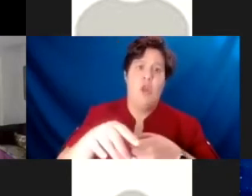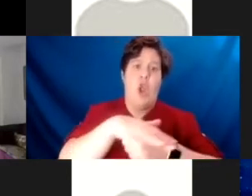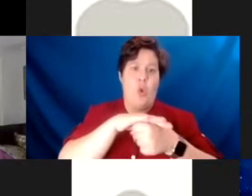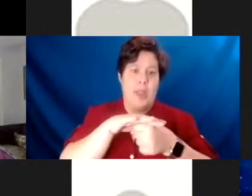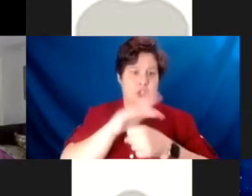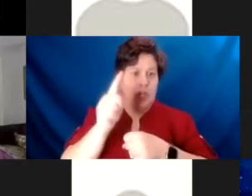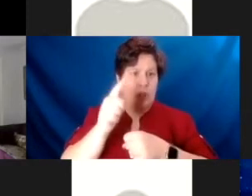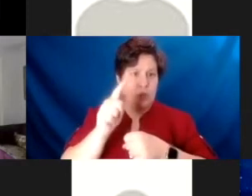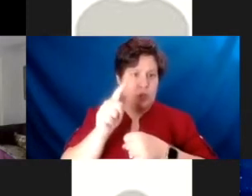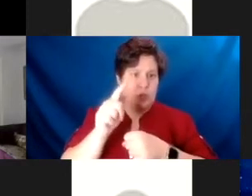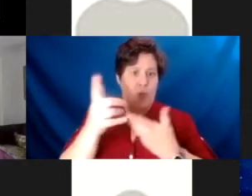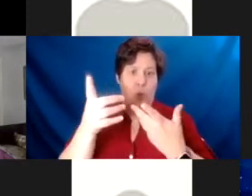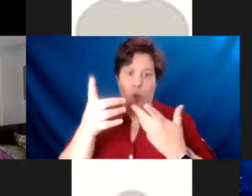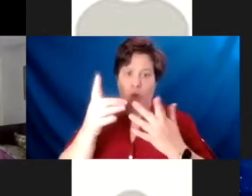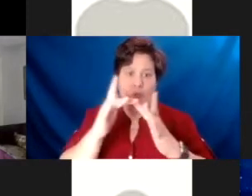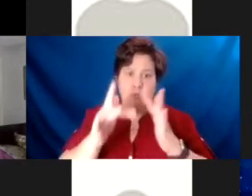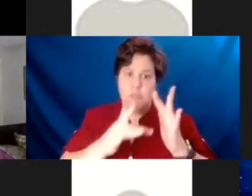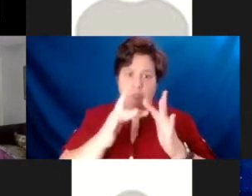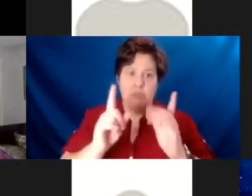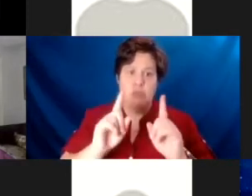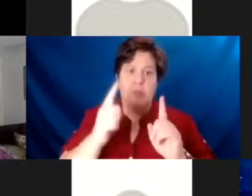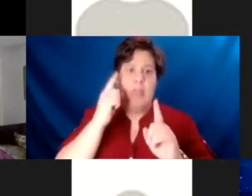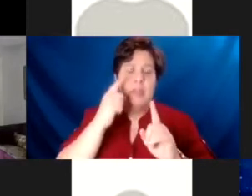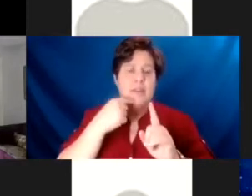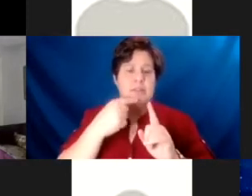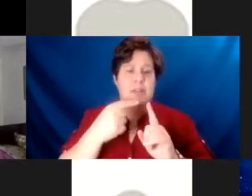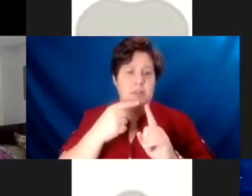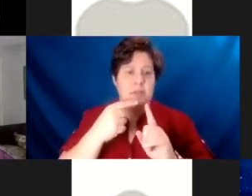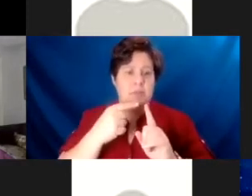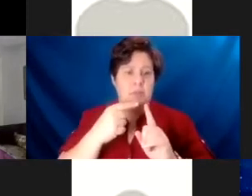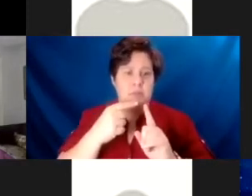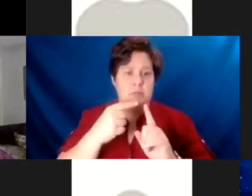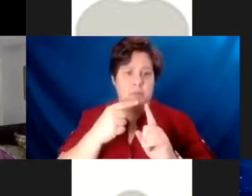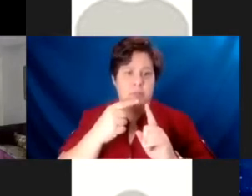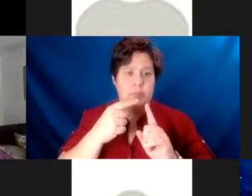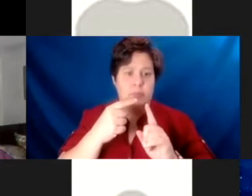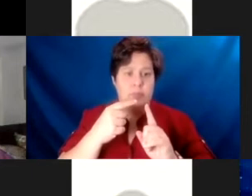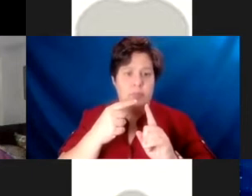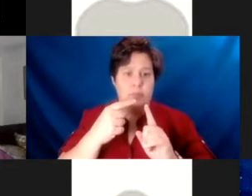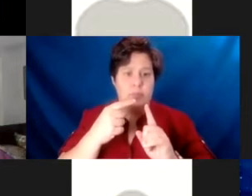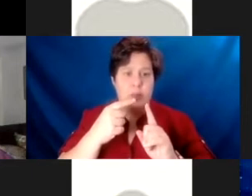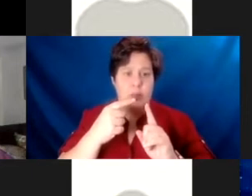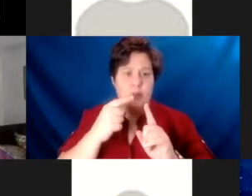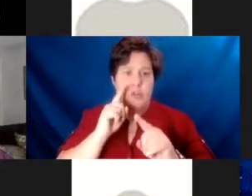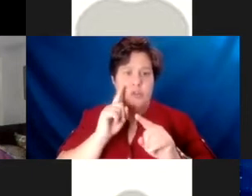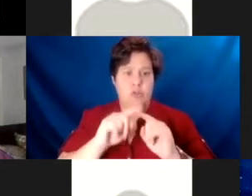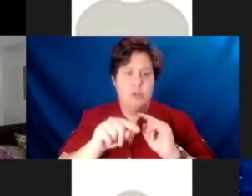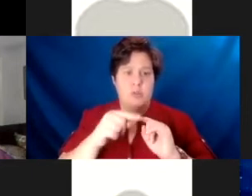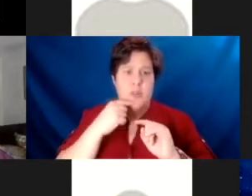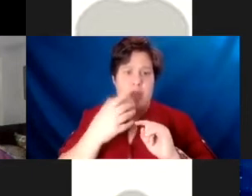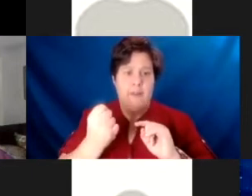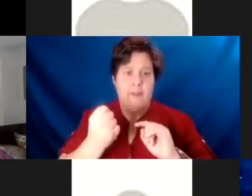Lewisham? So I think I mentioned, because I was trying to make the point actually that there are